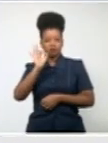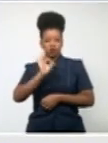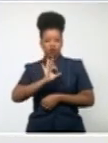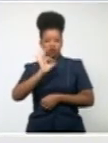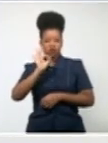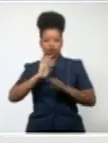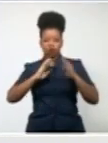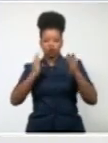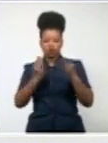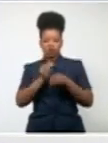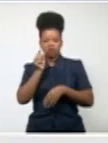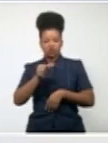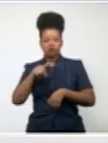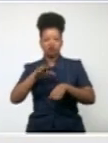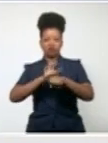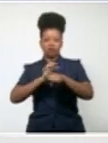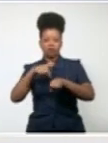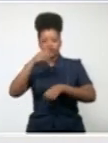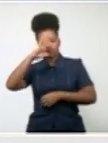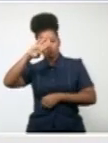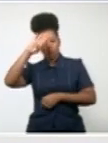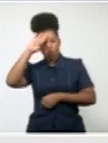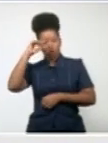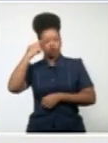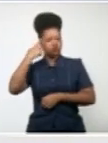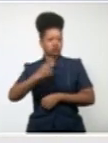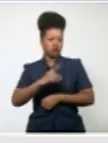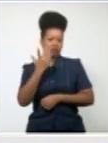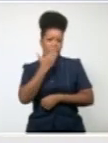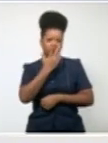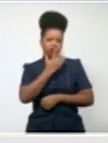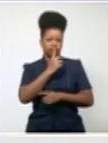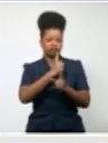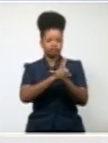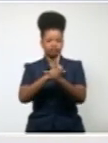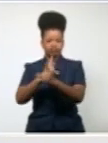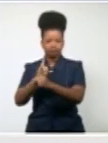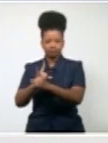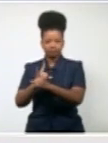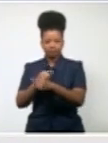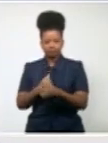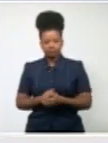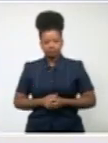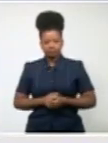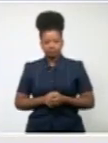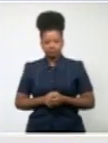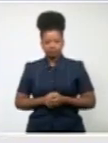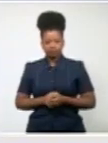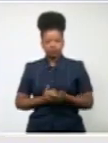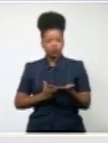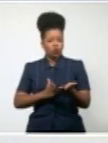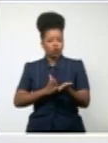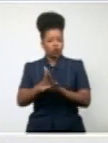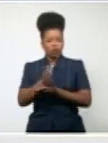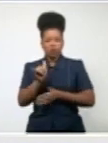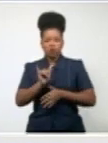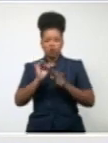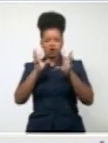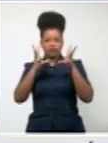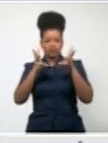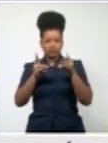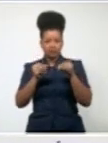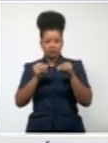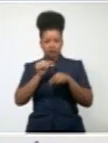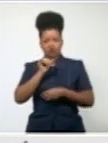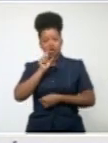Up to now, in 73 cases, that is 3.7% of all the cases diagnosed in Cuba, it has not been possible to detect